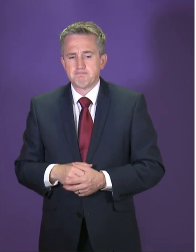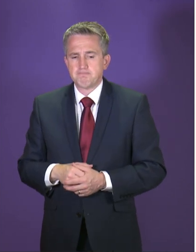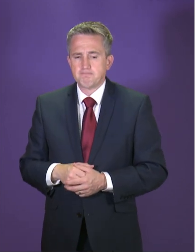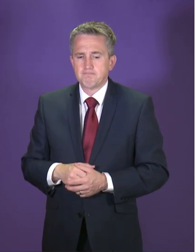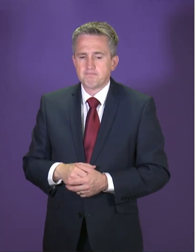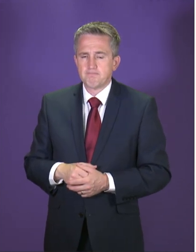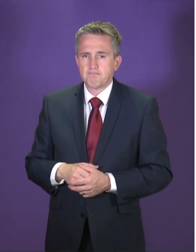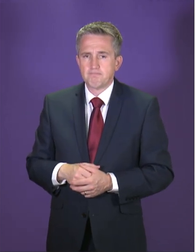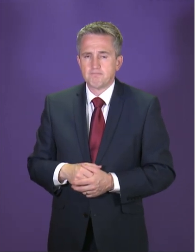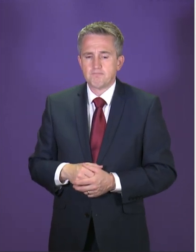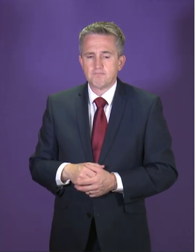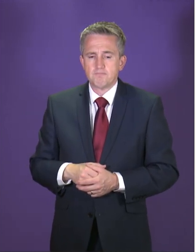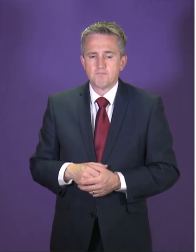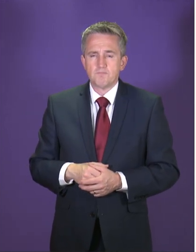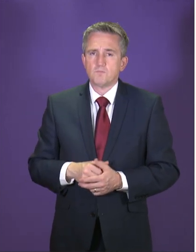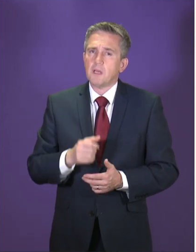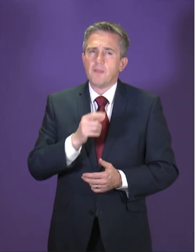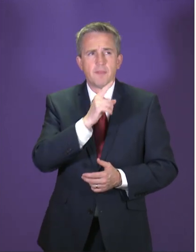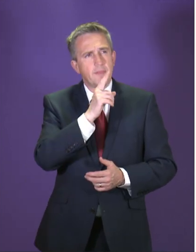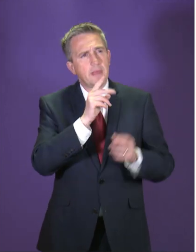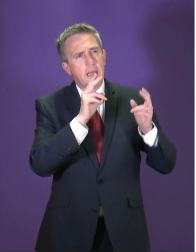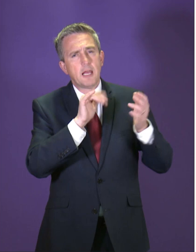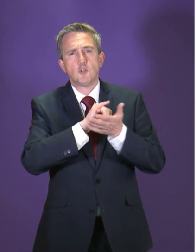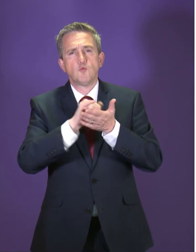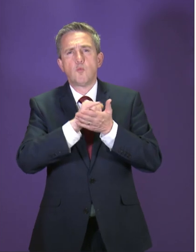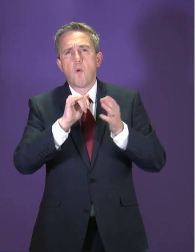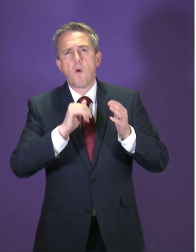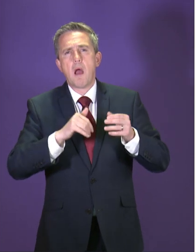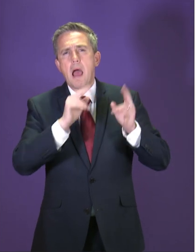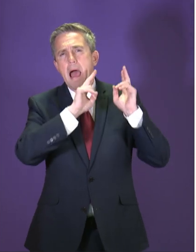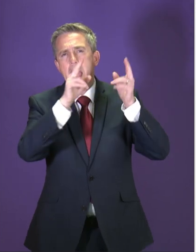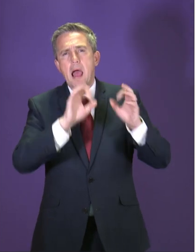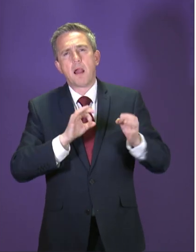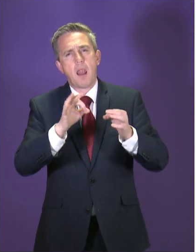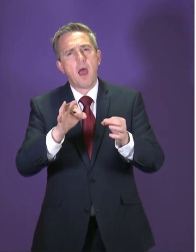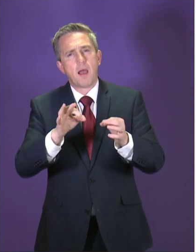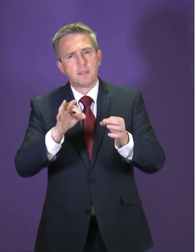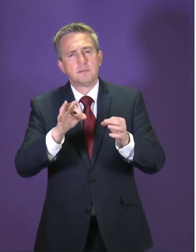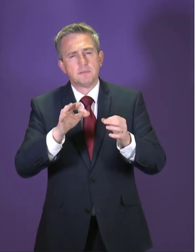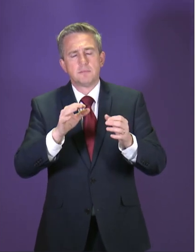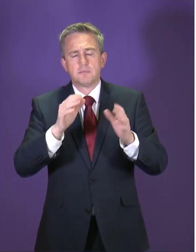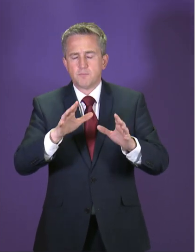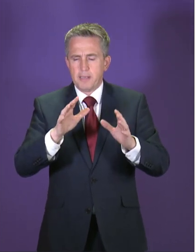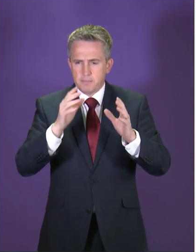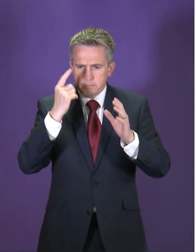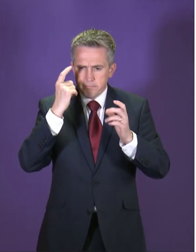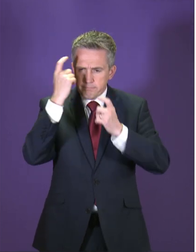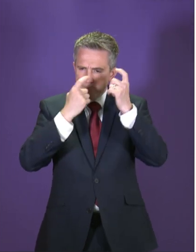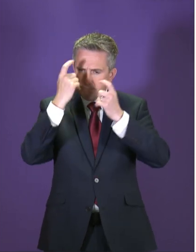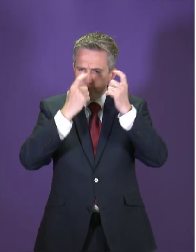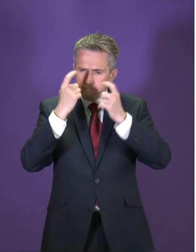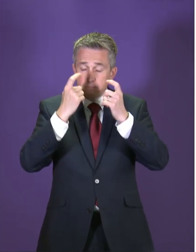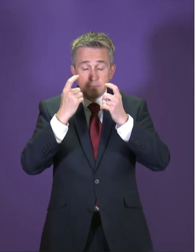So the entire experience of making the High Line from conception to it still continues